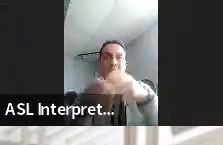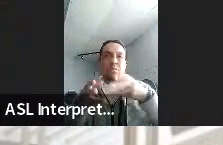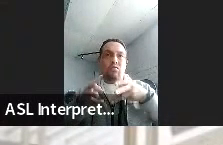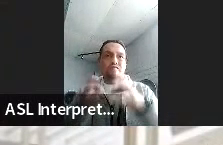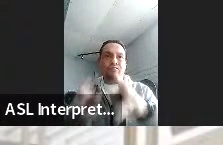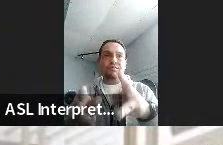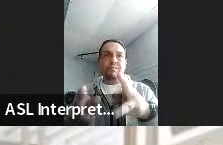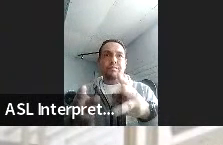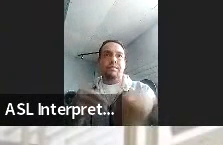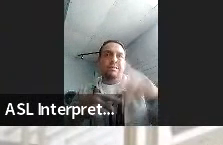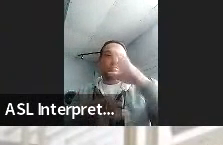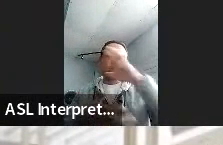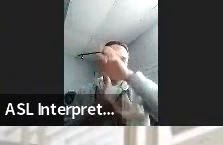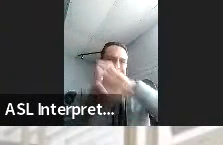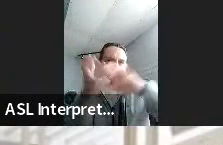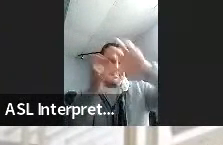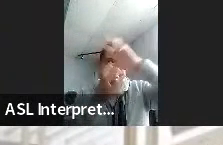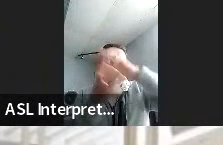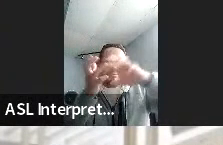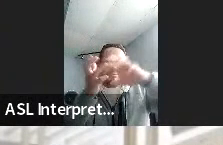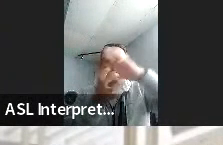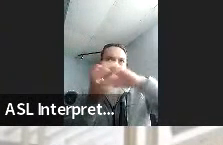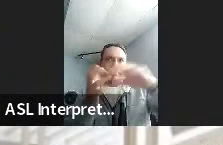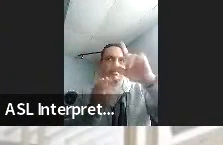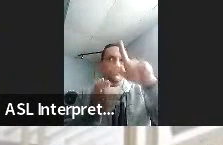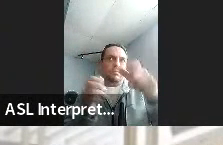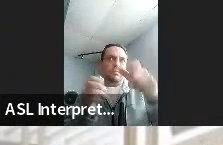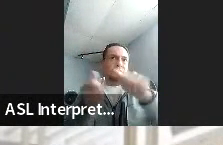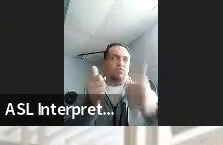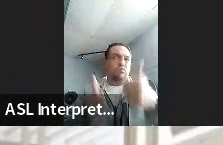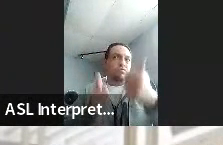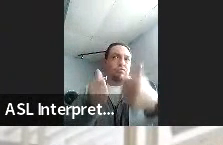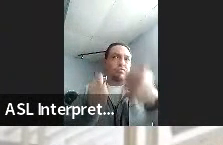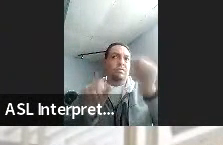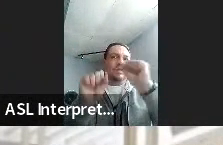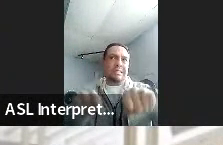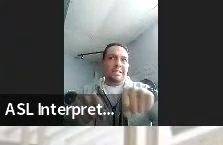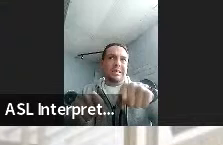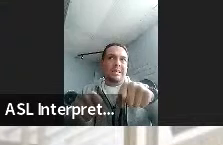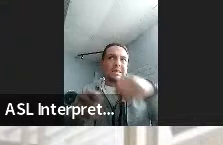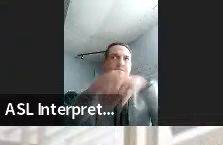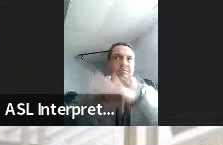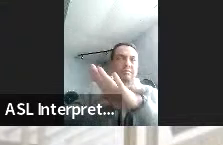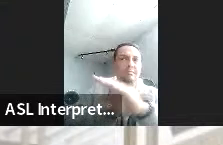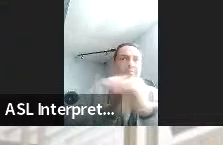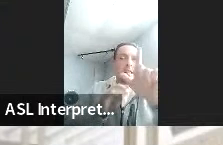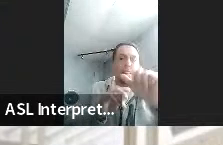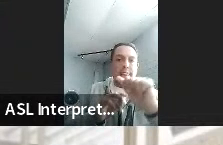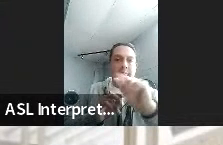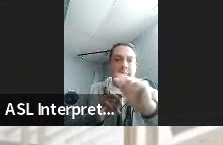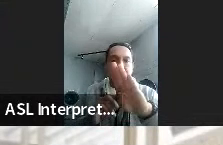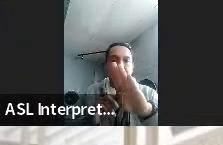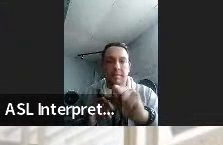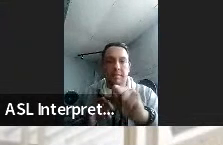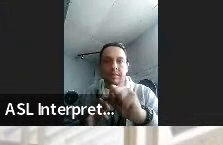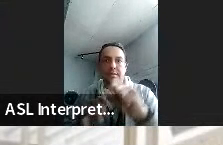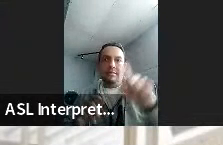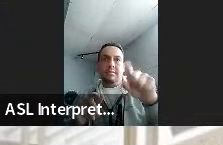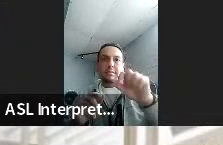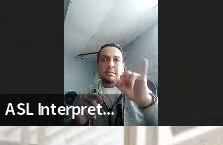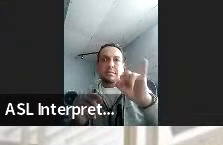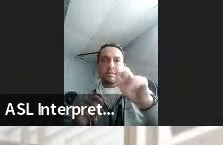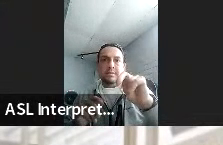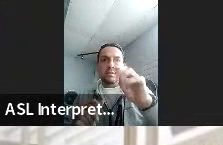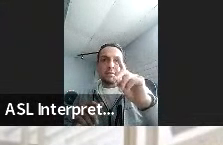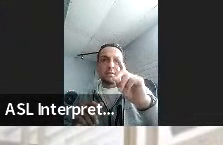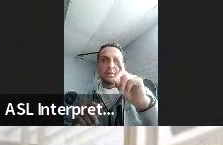to which kinds of labs can locate in commercial areas versus locating in the city's industrial areas. So our proposal is to make it clear that if you're a